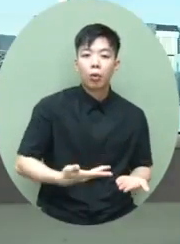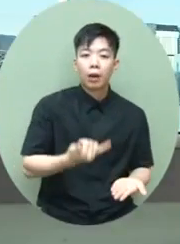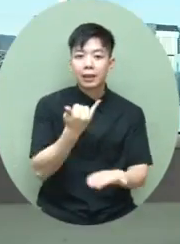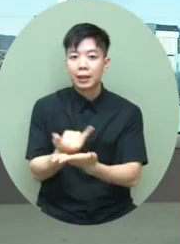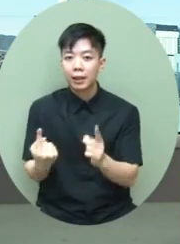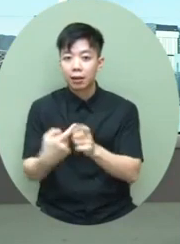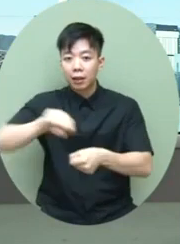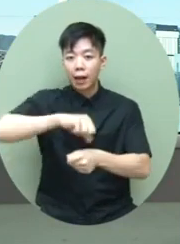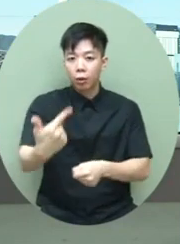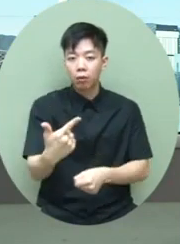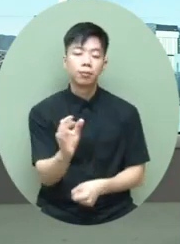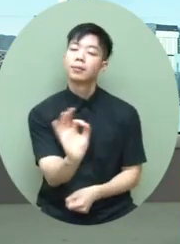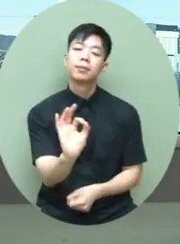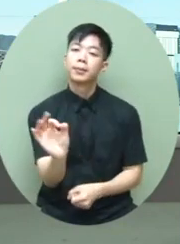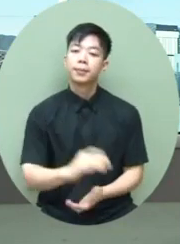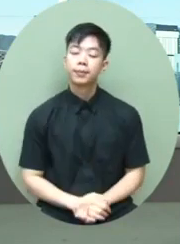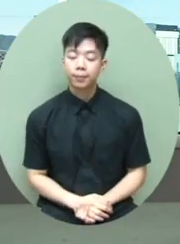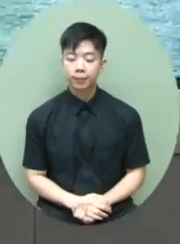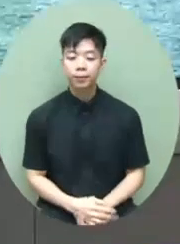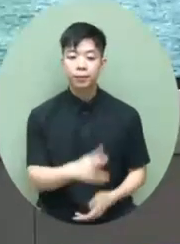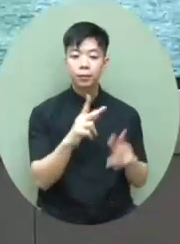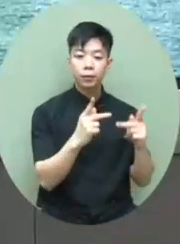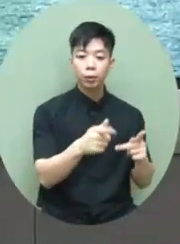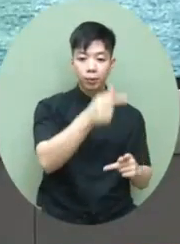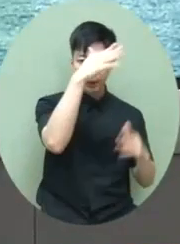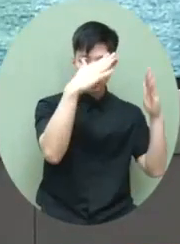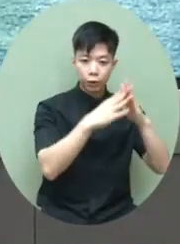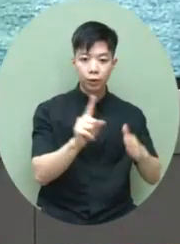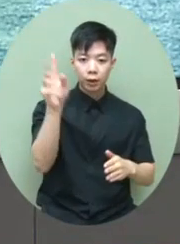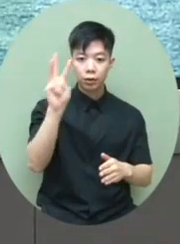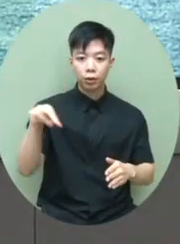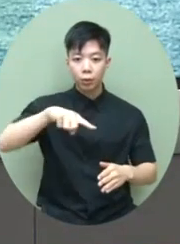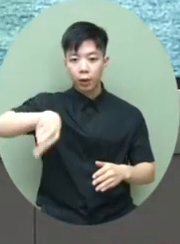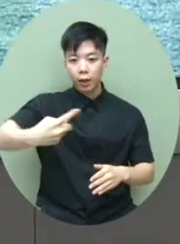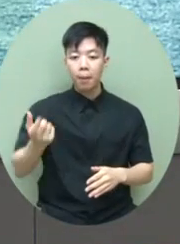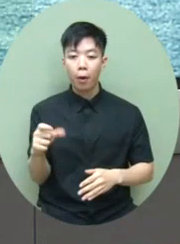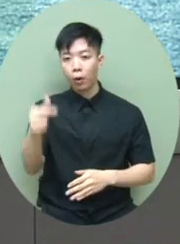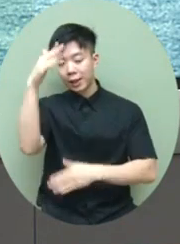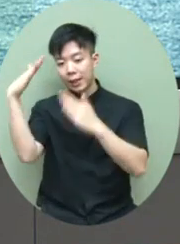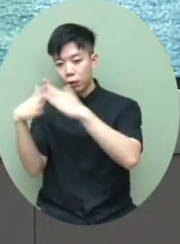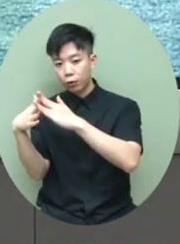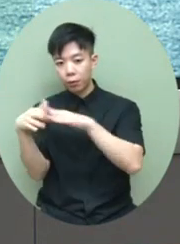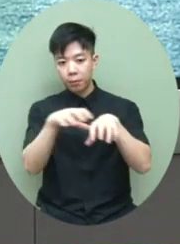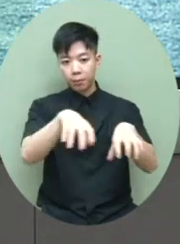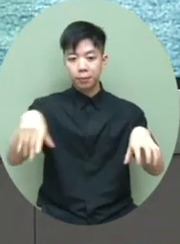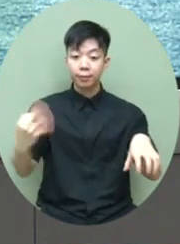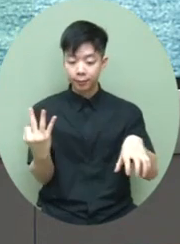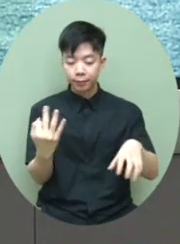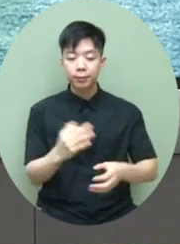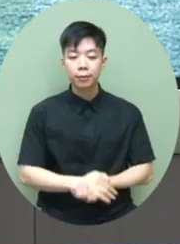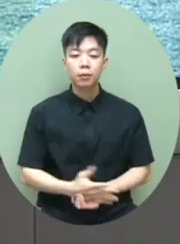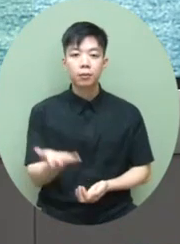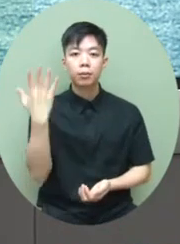For Tsuen Hospital, Bok Oi Hospital, and Tin Shui Wai Hospital, since last night around 7 o'clock,